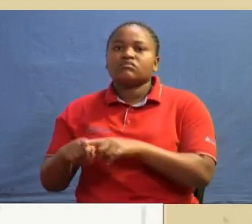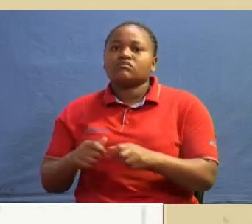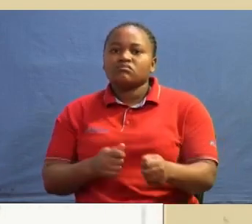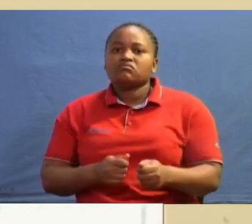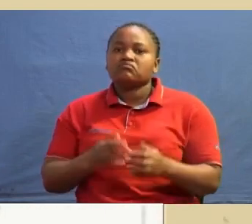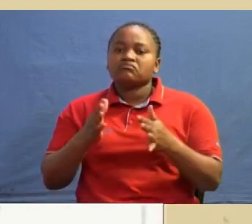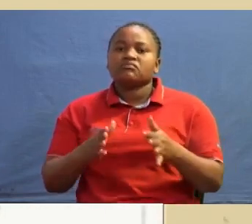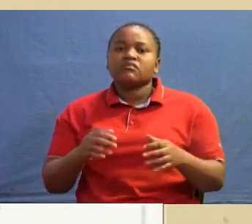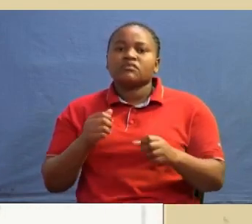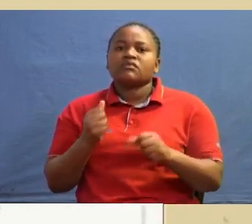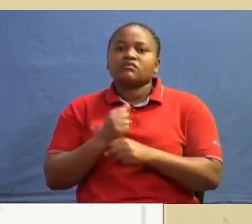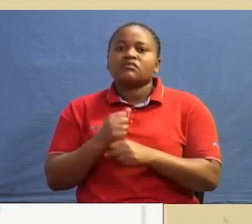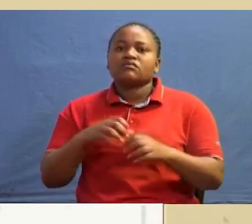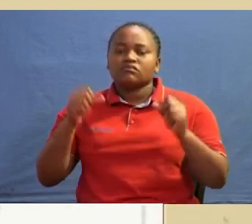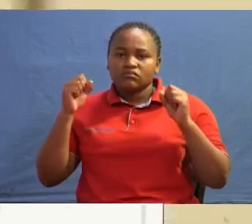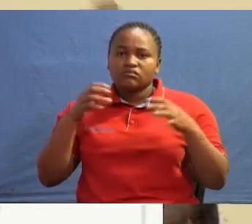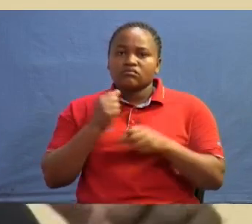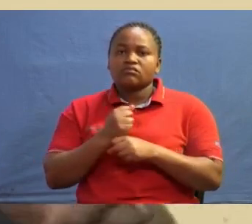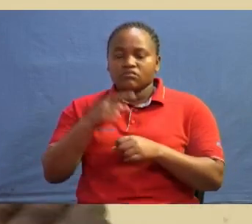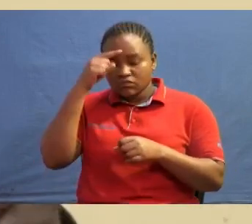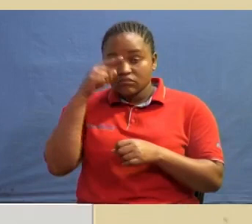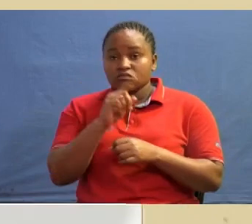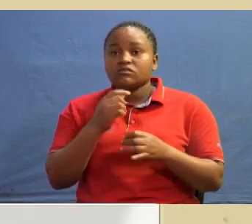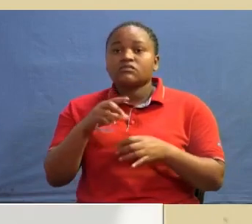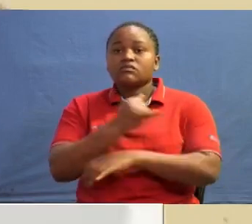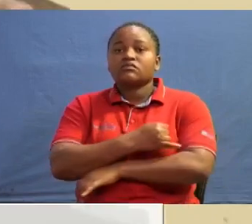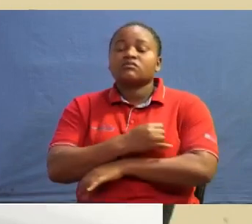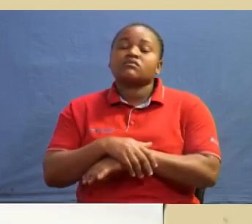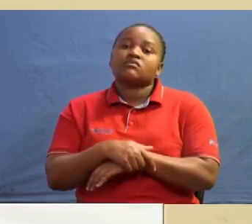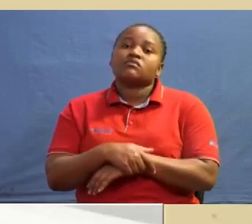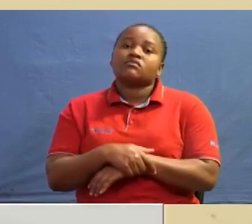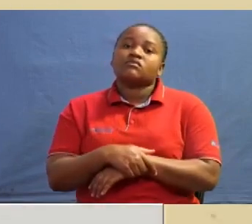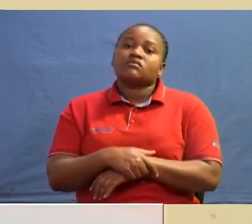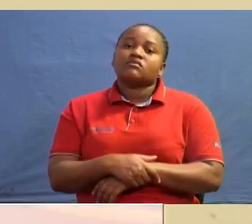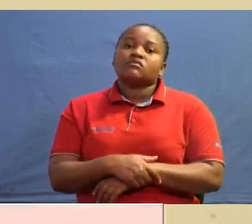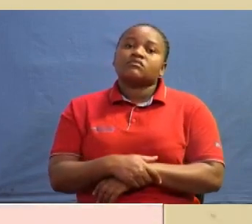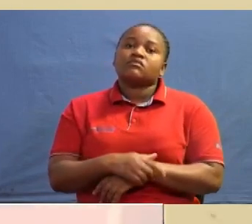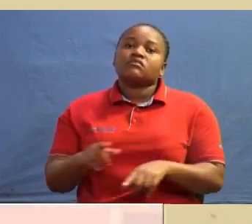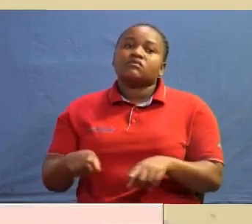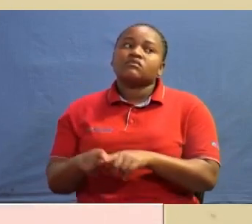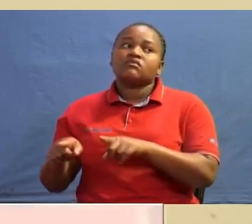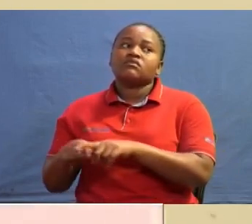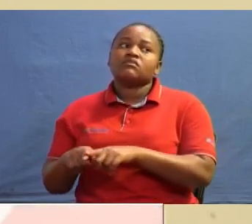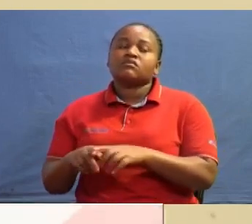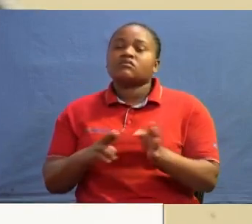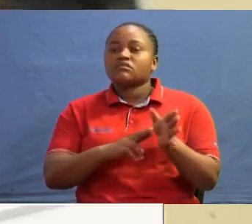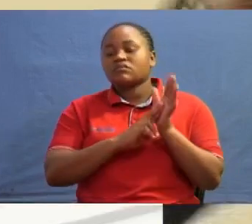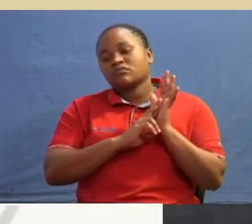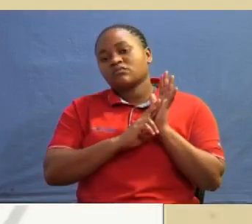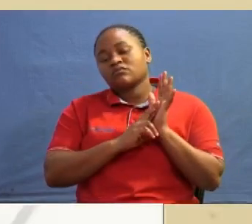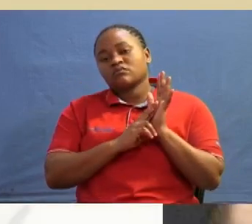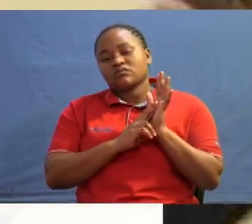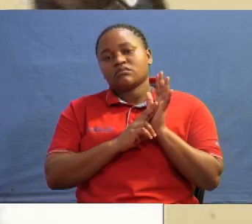they are doing great work. Because of late, almost every village, there is electricity. And those services are required. People